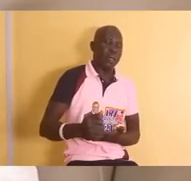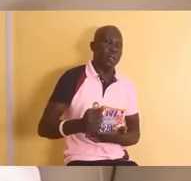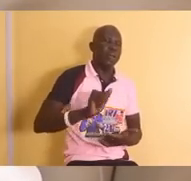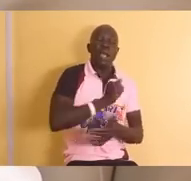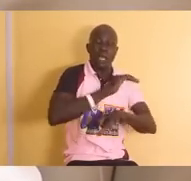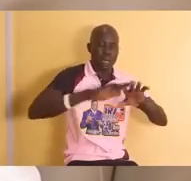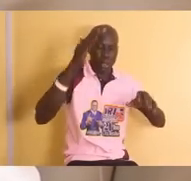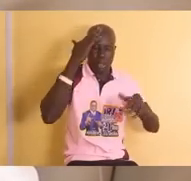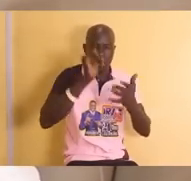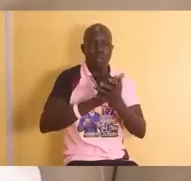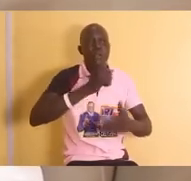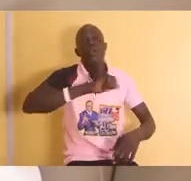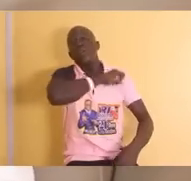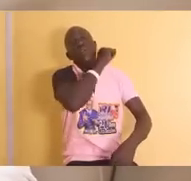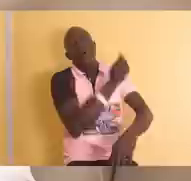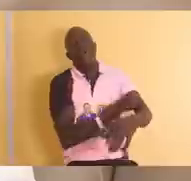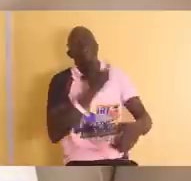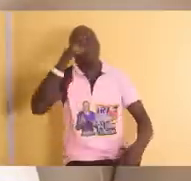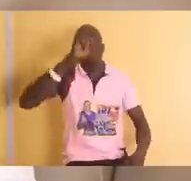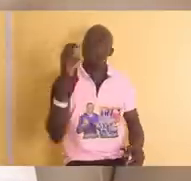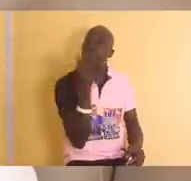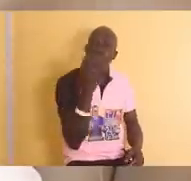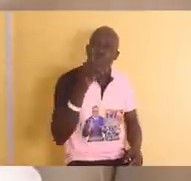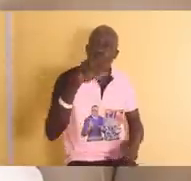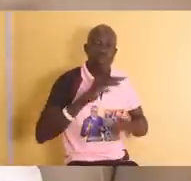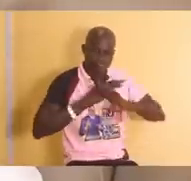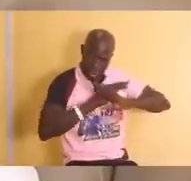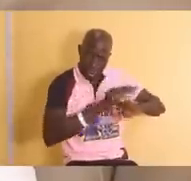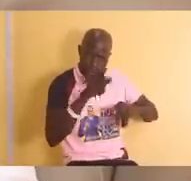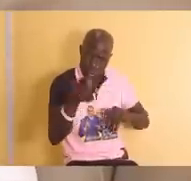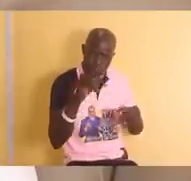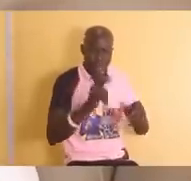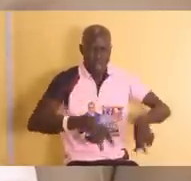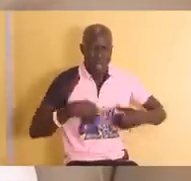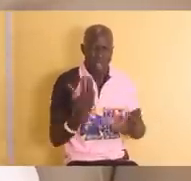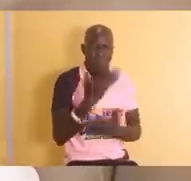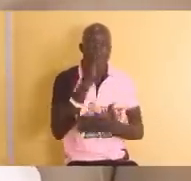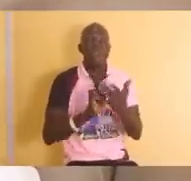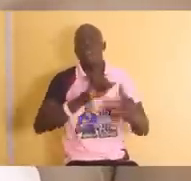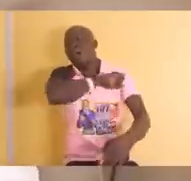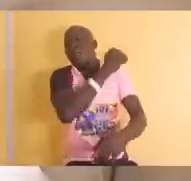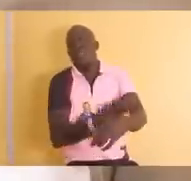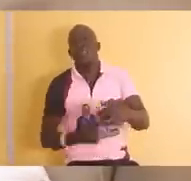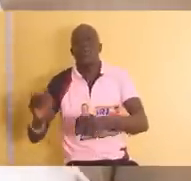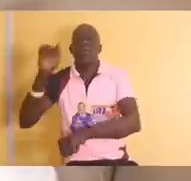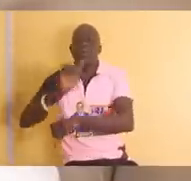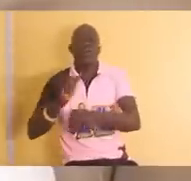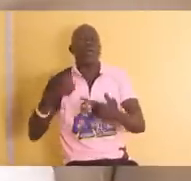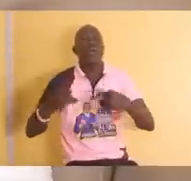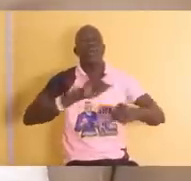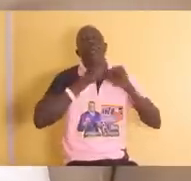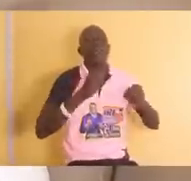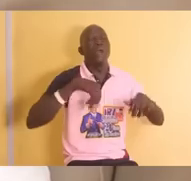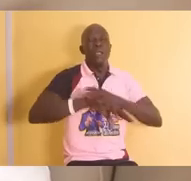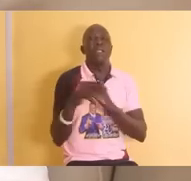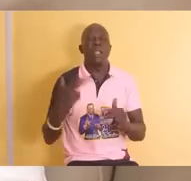amen no mo ru ase ton fi ba oso I don't know the phone they talk with ton fi da odo soju kan Jesu delay your life as a we ma ti se agbara the authority of